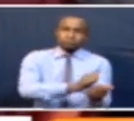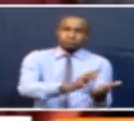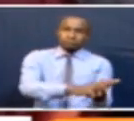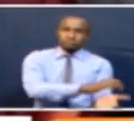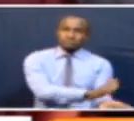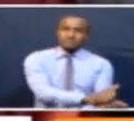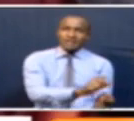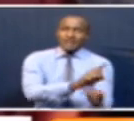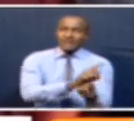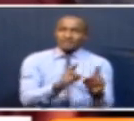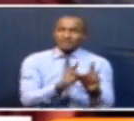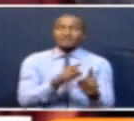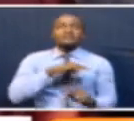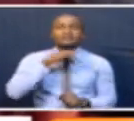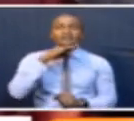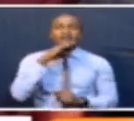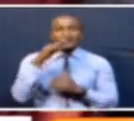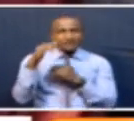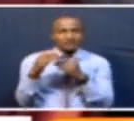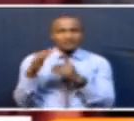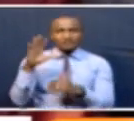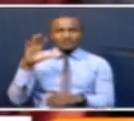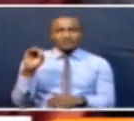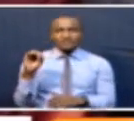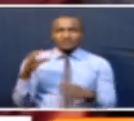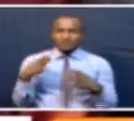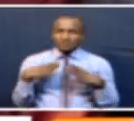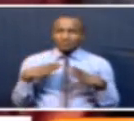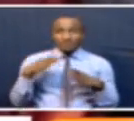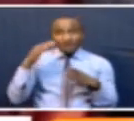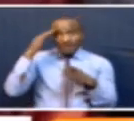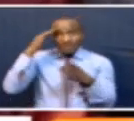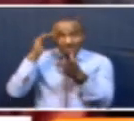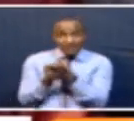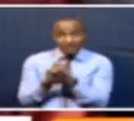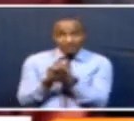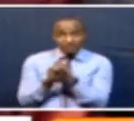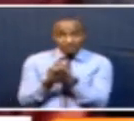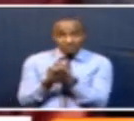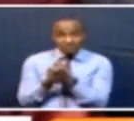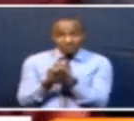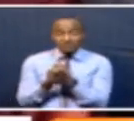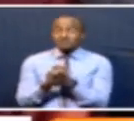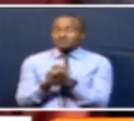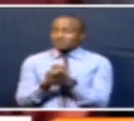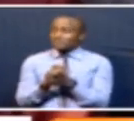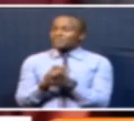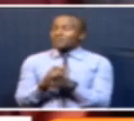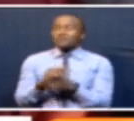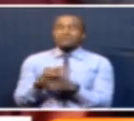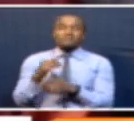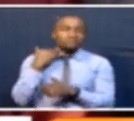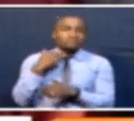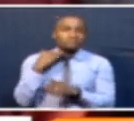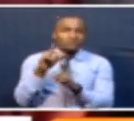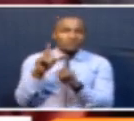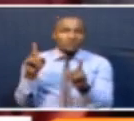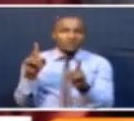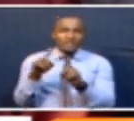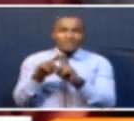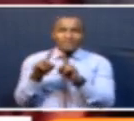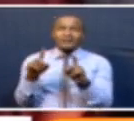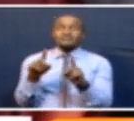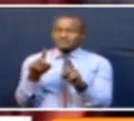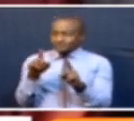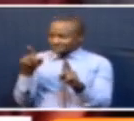talking about death of almost 50 people, then I believe even if it's not criminal culpability, there is strict liability